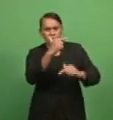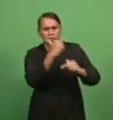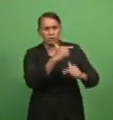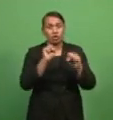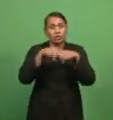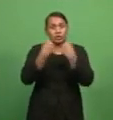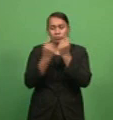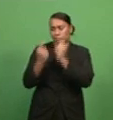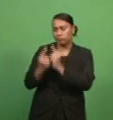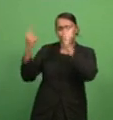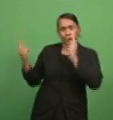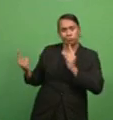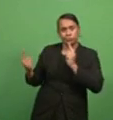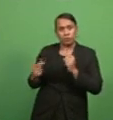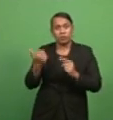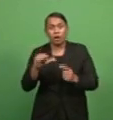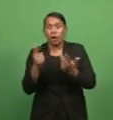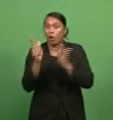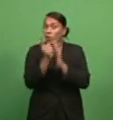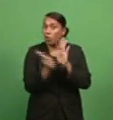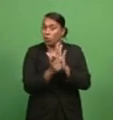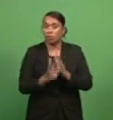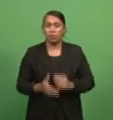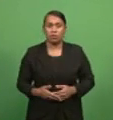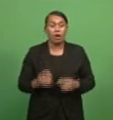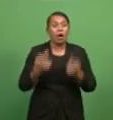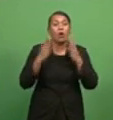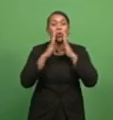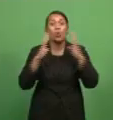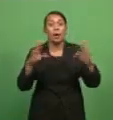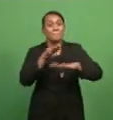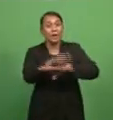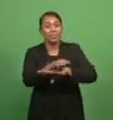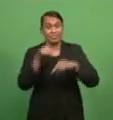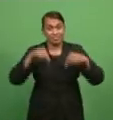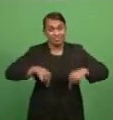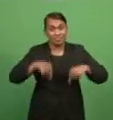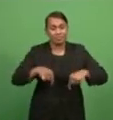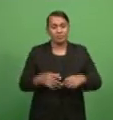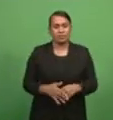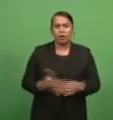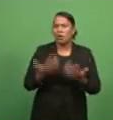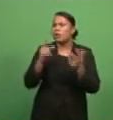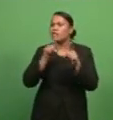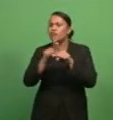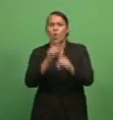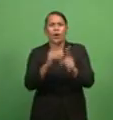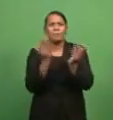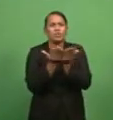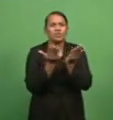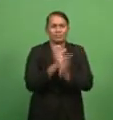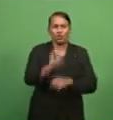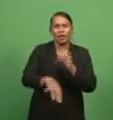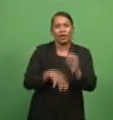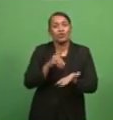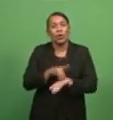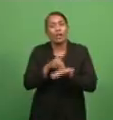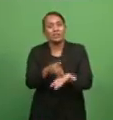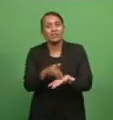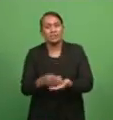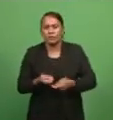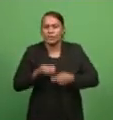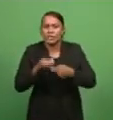requirement that is being imposed. During the holy month, followers of Islam often donate for charitable cause and feed the poor. This year, the